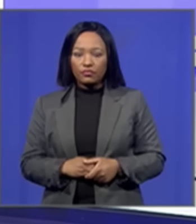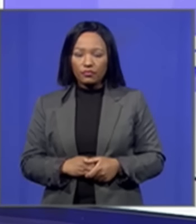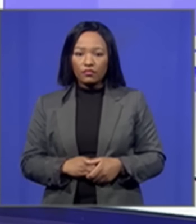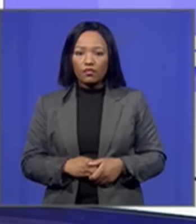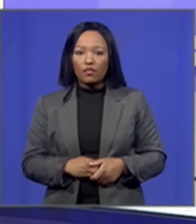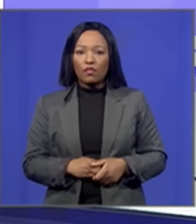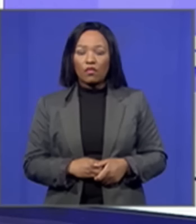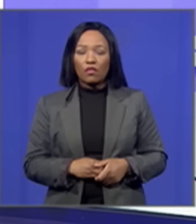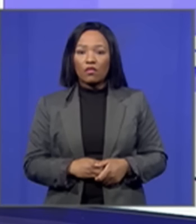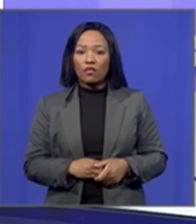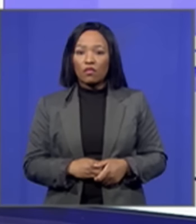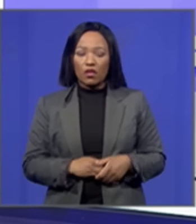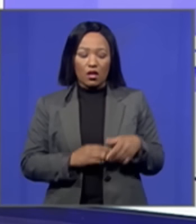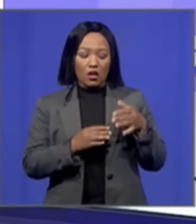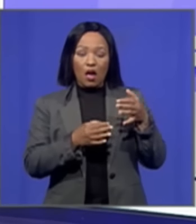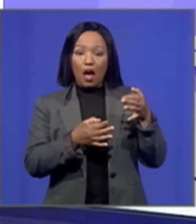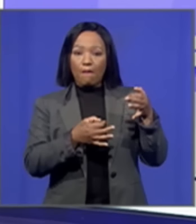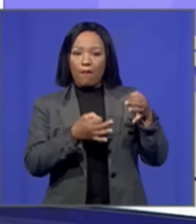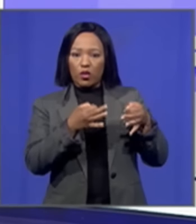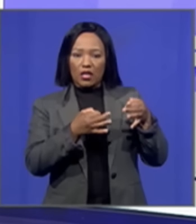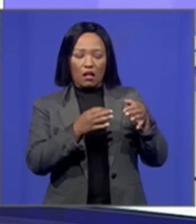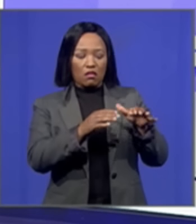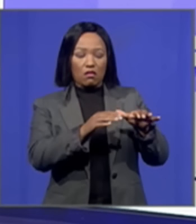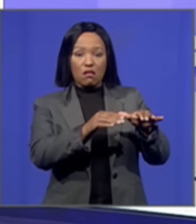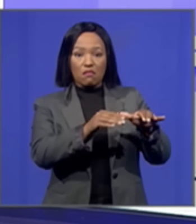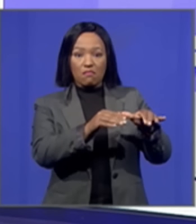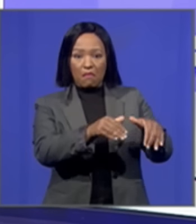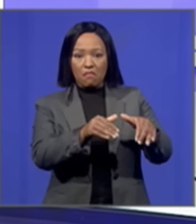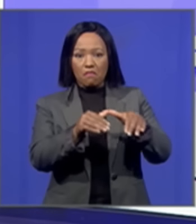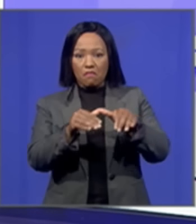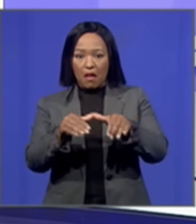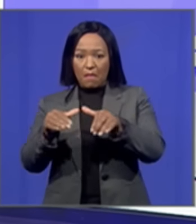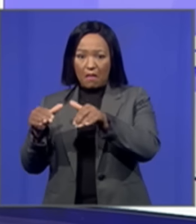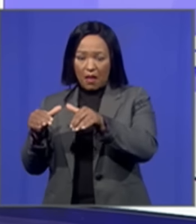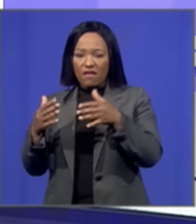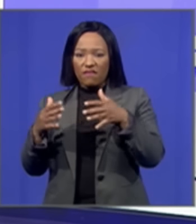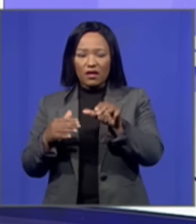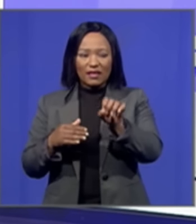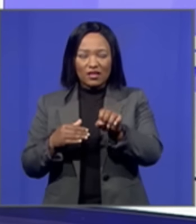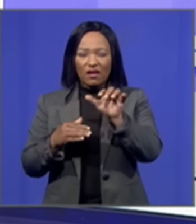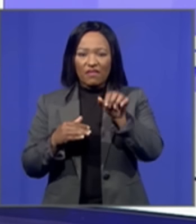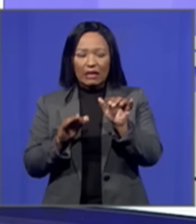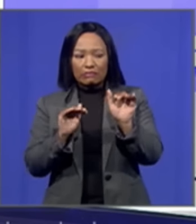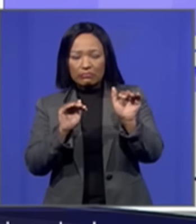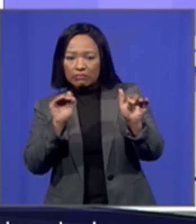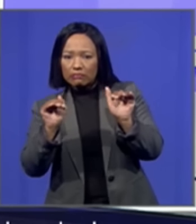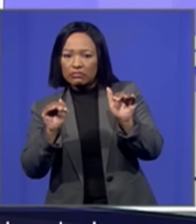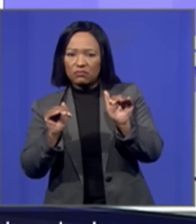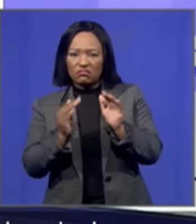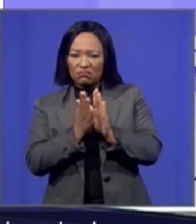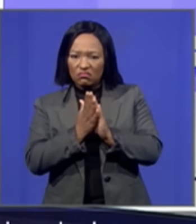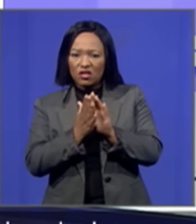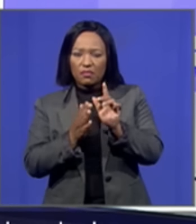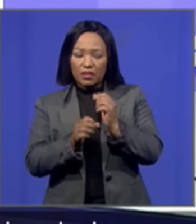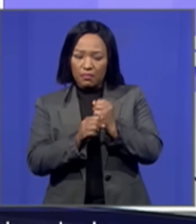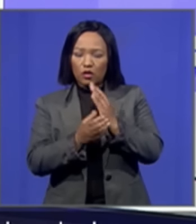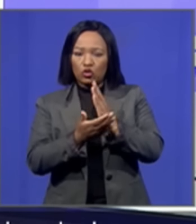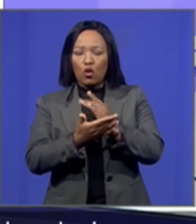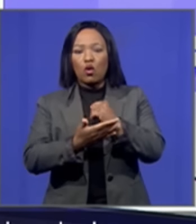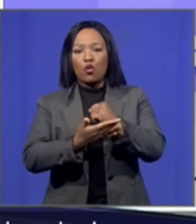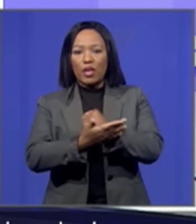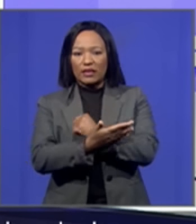Makoko a dipolotiki a ikuetse go Afrika Borwa go bona gore ba ka ikodiseditse go ka vouta mo ditlhophong tse di tlang tsa